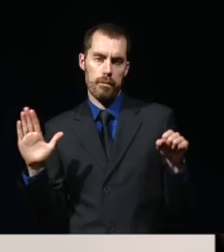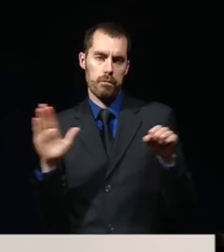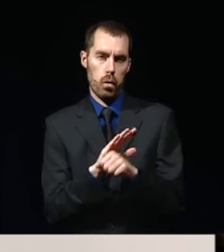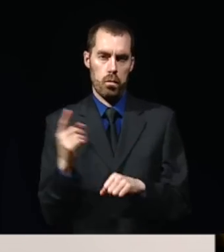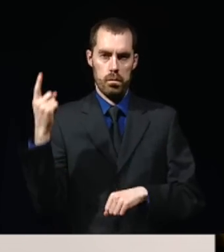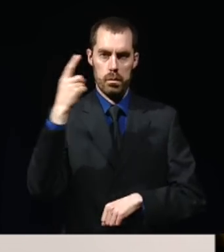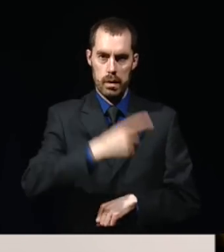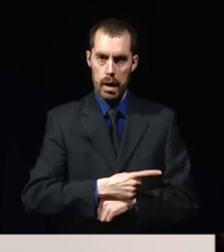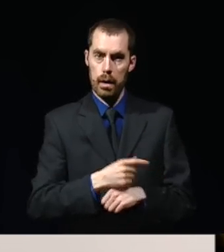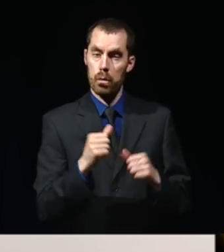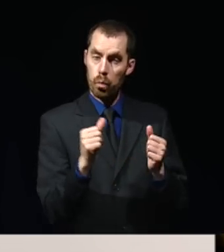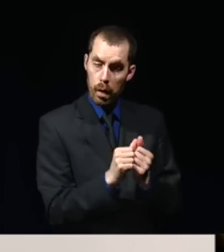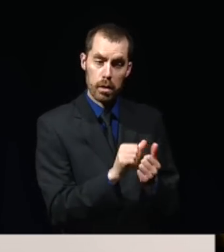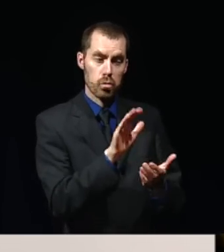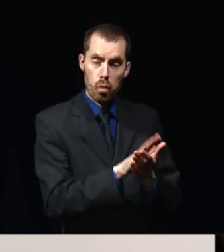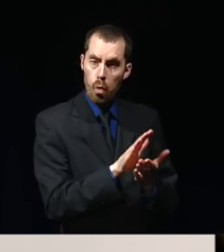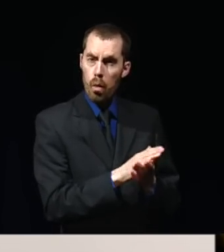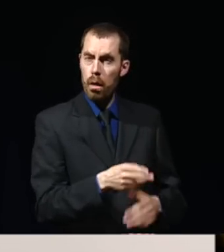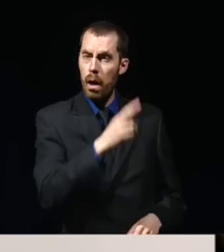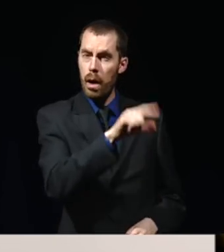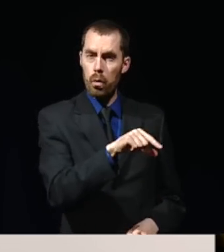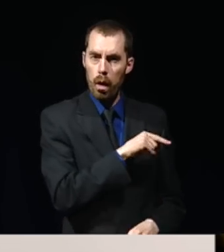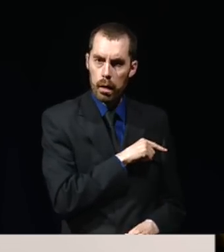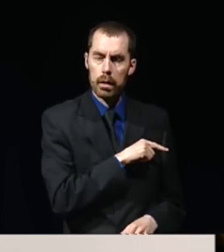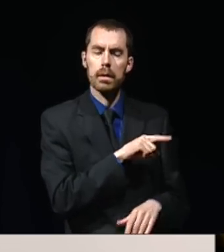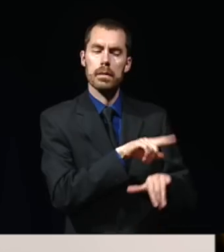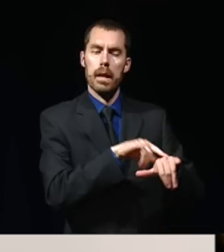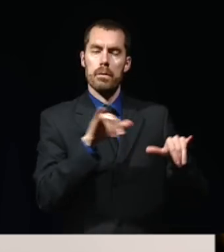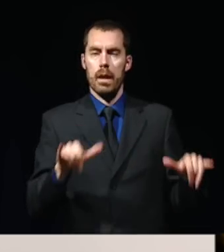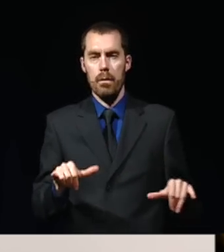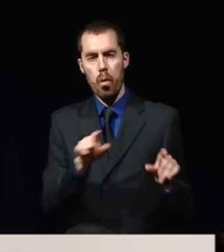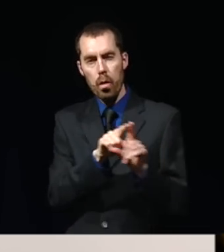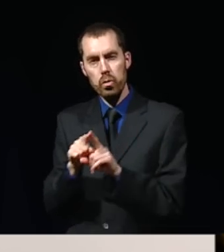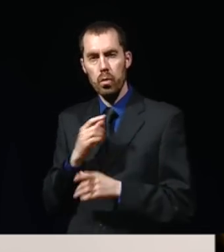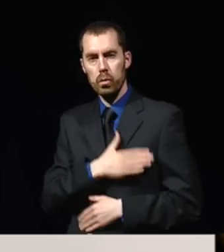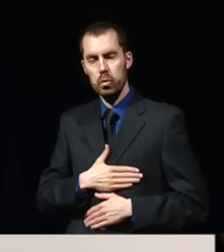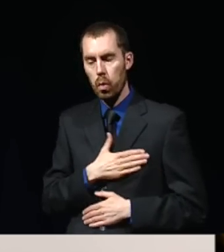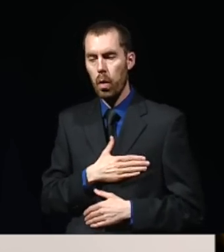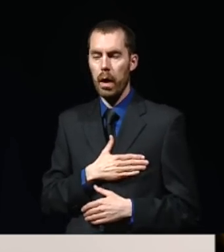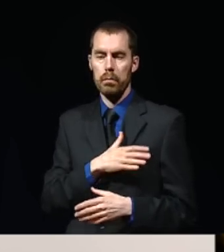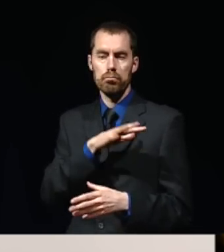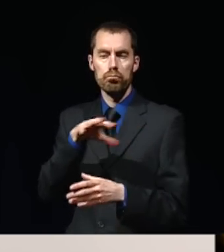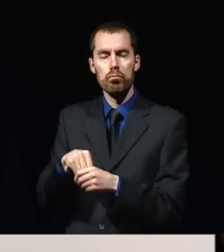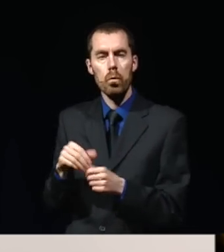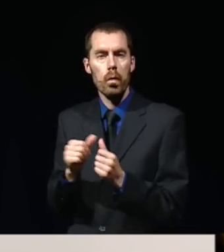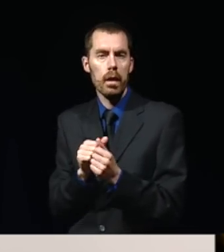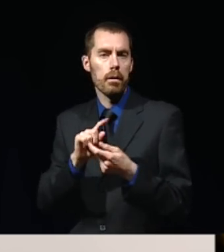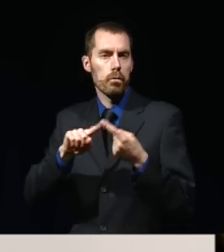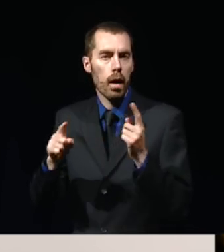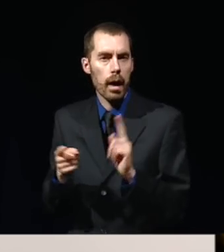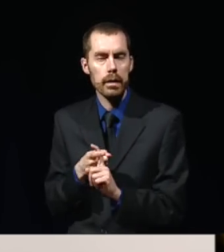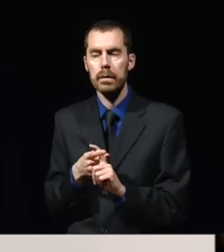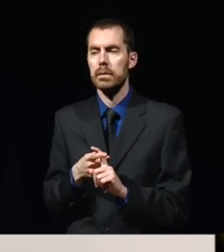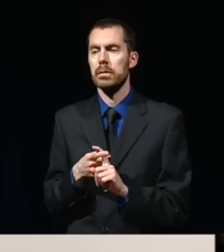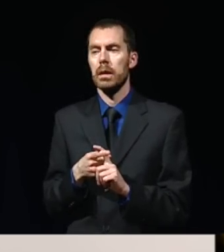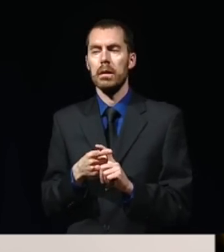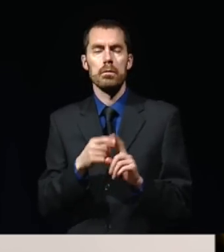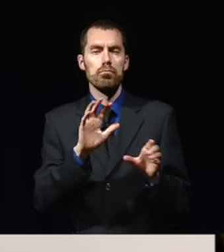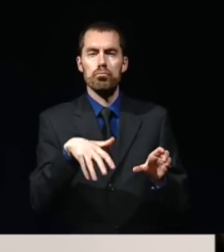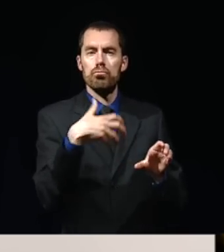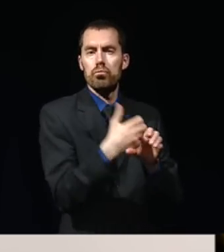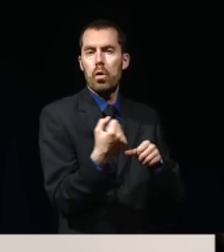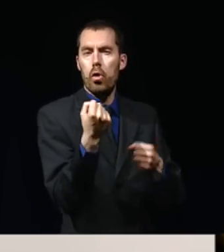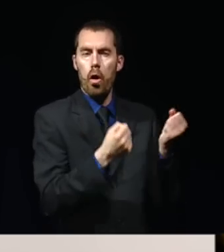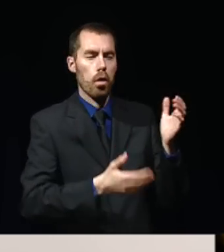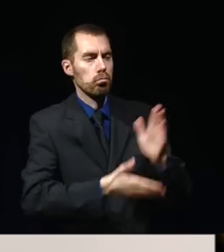with rigorous academics. Aside from school-related activities, I spent my time hanging with friends. From spontaneous road trips with my honors